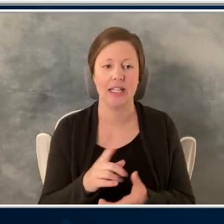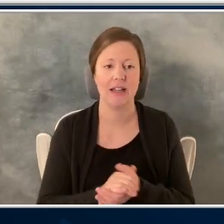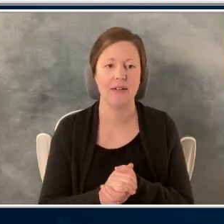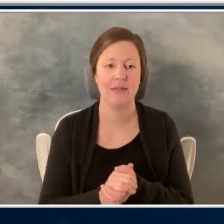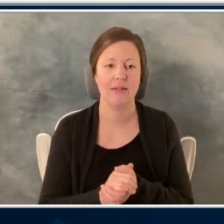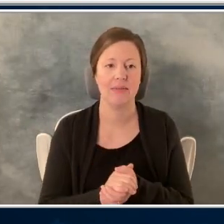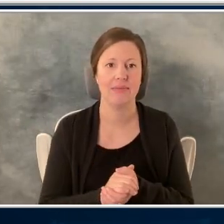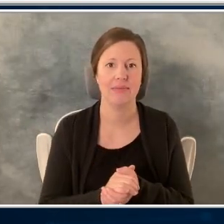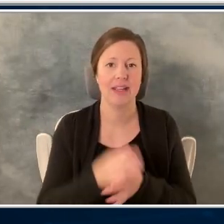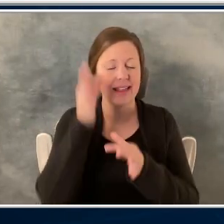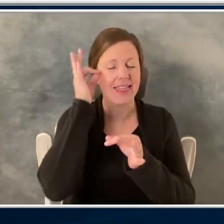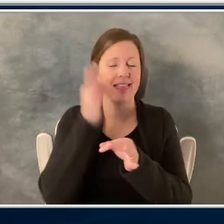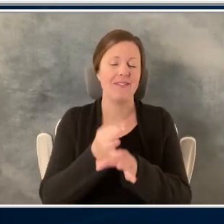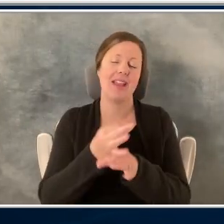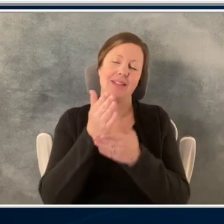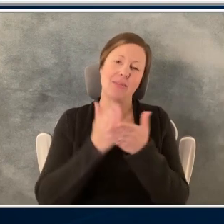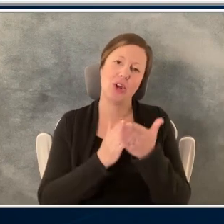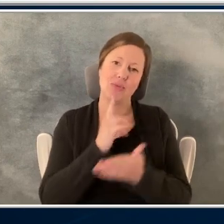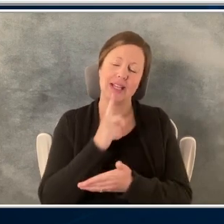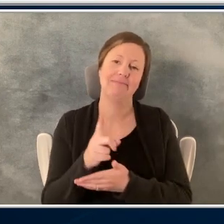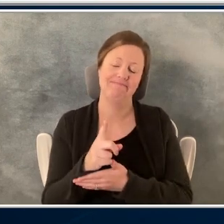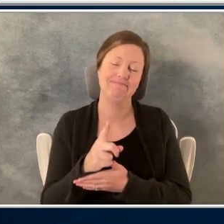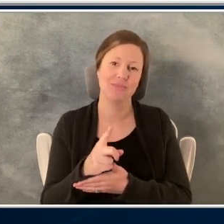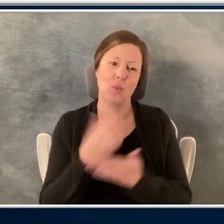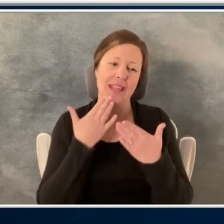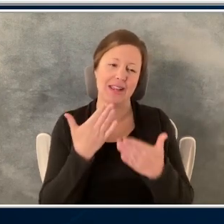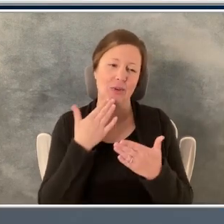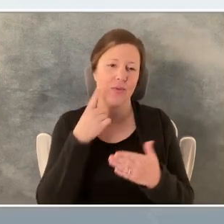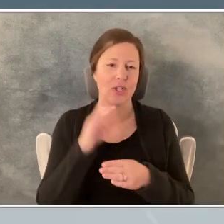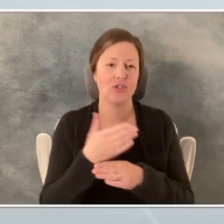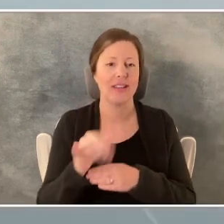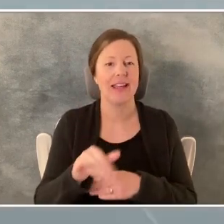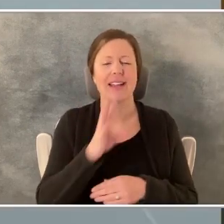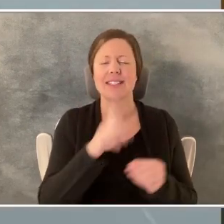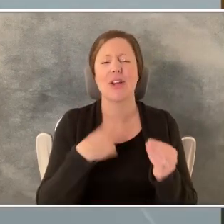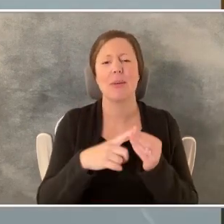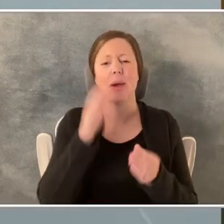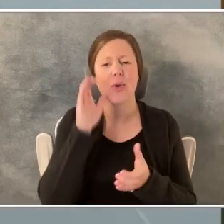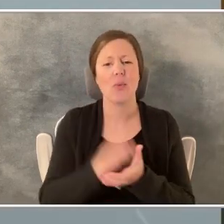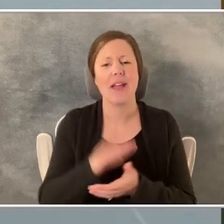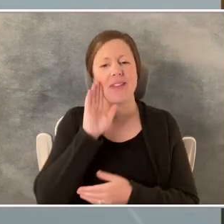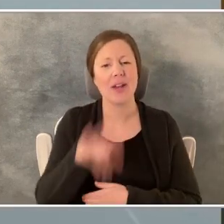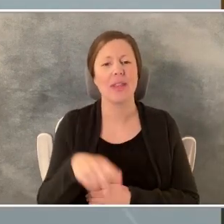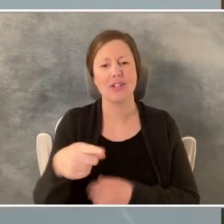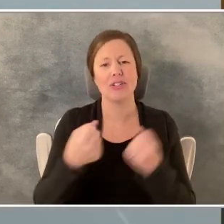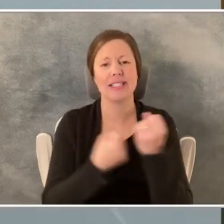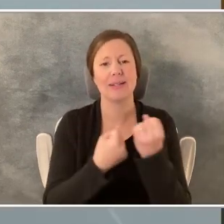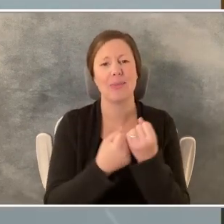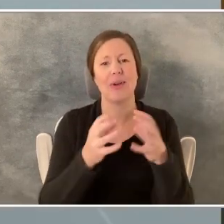faith-based side of it. So thank you for sharing that. Let's talk about your wife, because I know she's been a big supporter and been there with you this whole time.